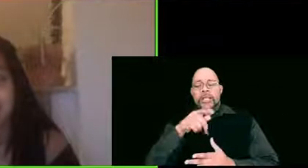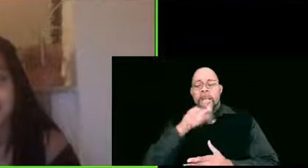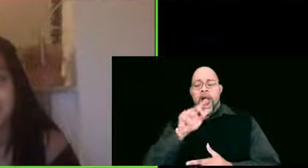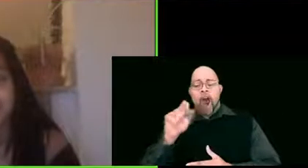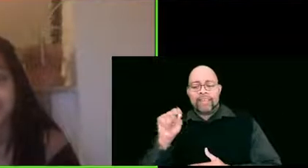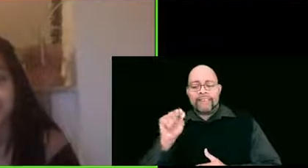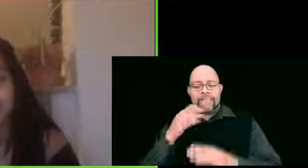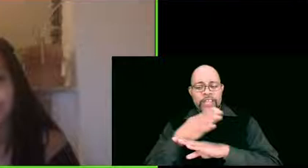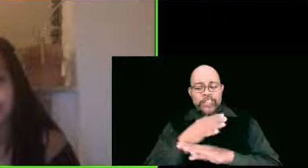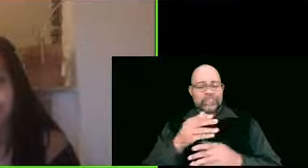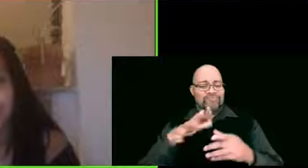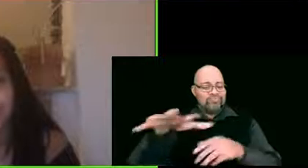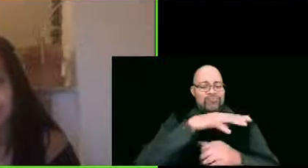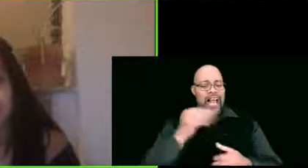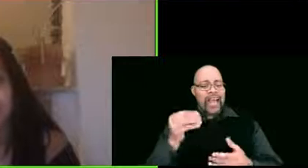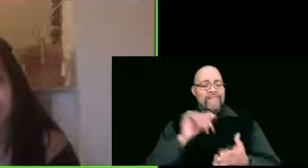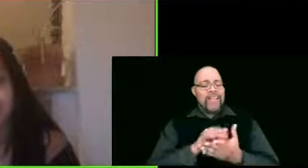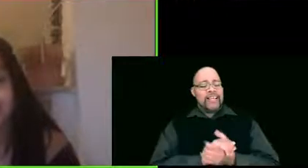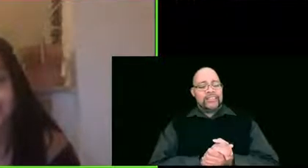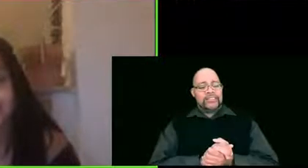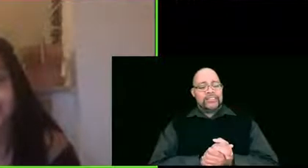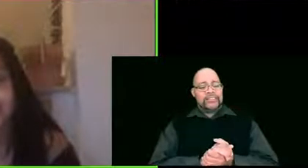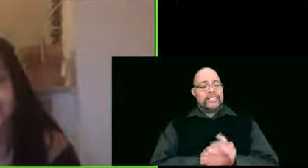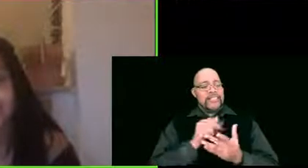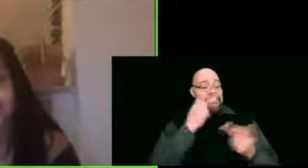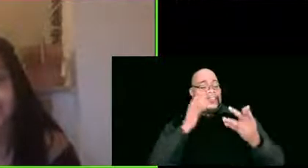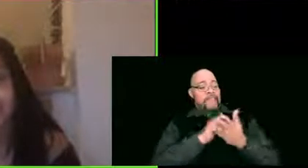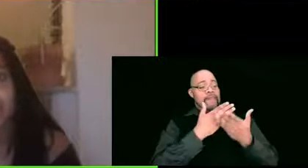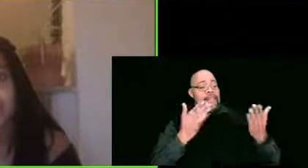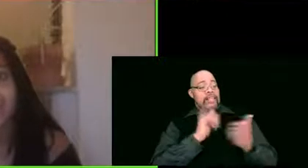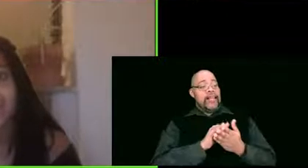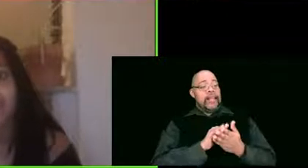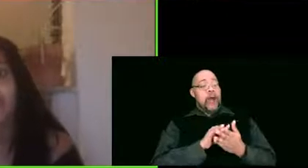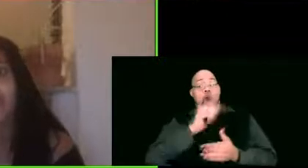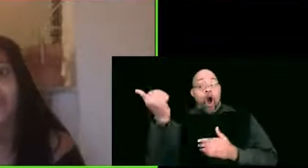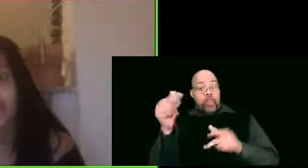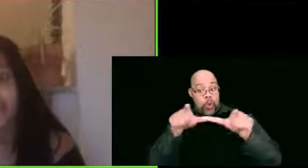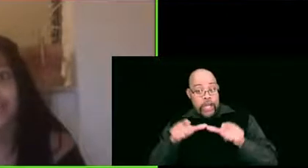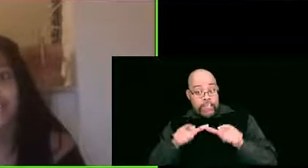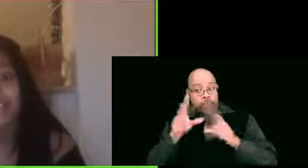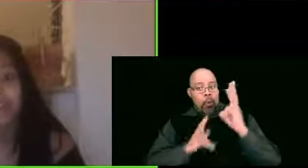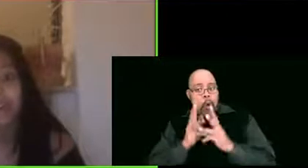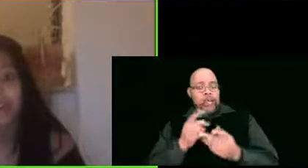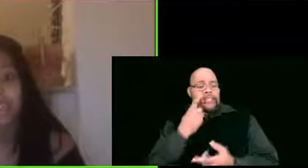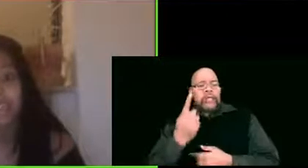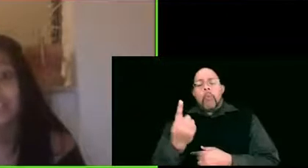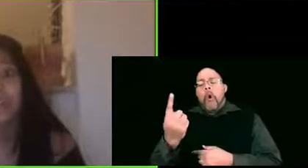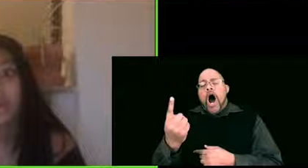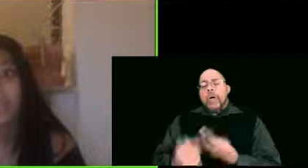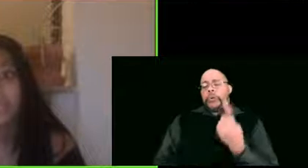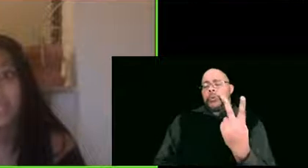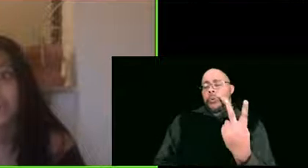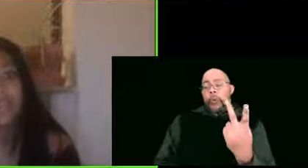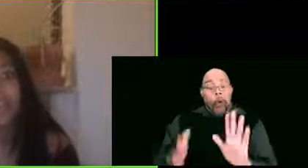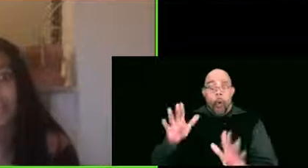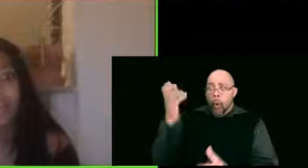bumphead parrotfish spawning in the water column there. And it's kind of, it's a site where things that in other locations around the world, I'd see